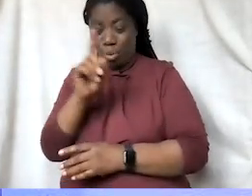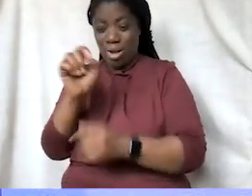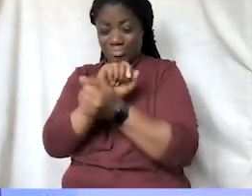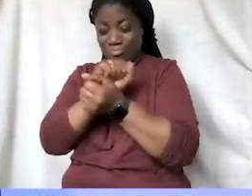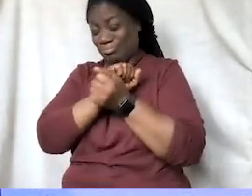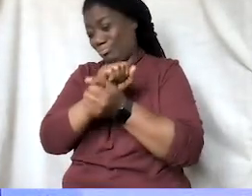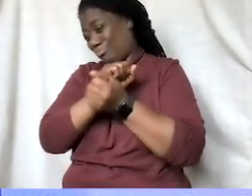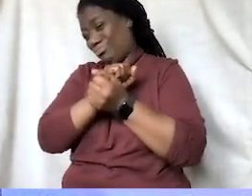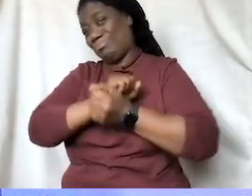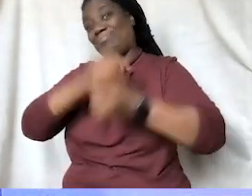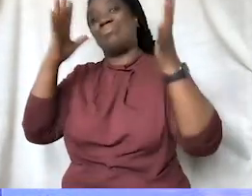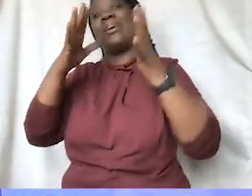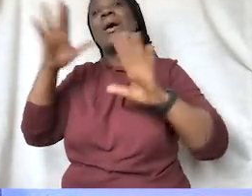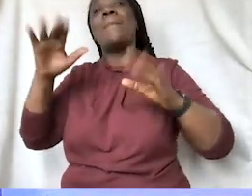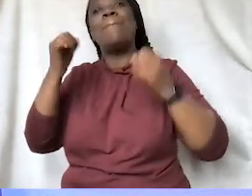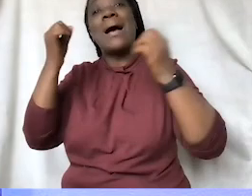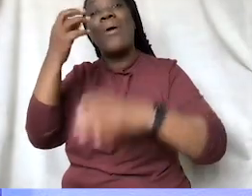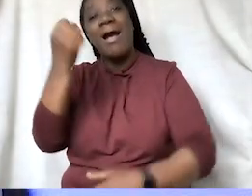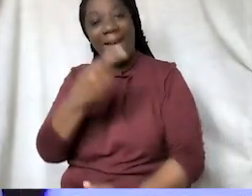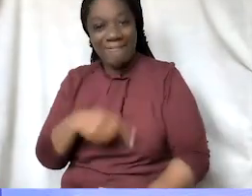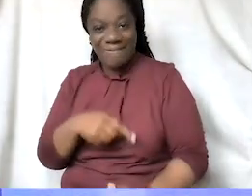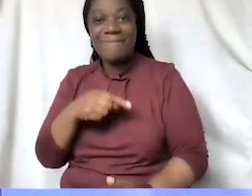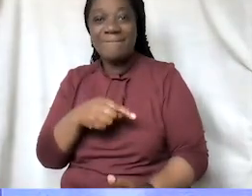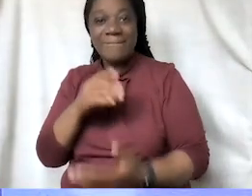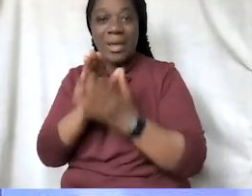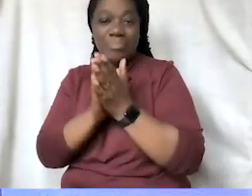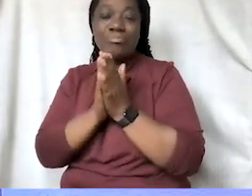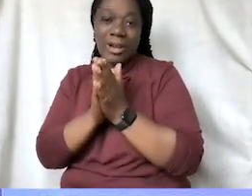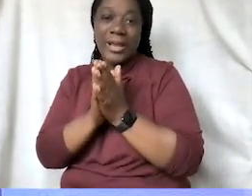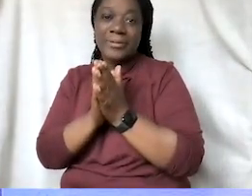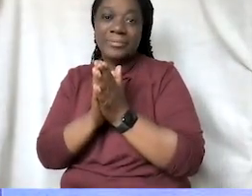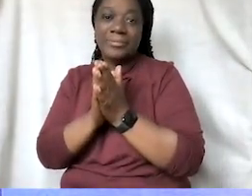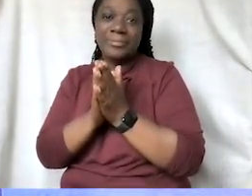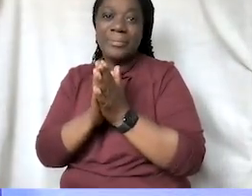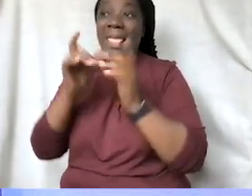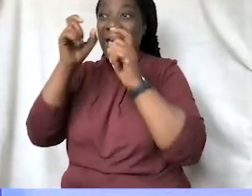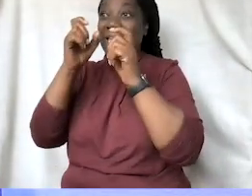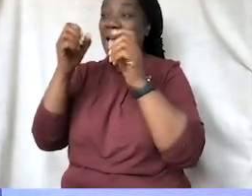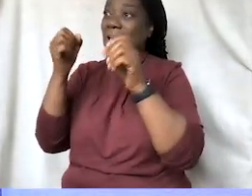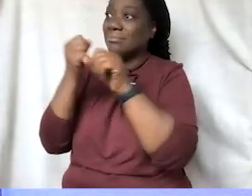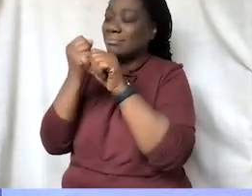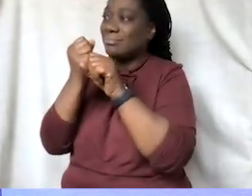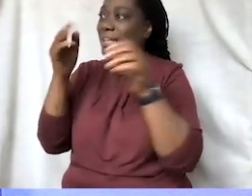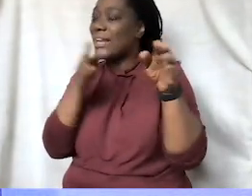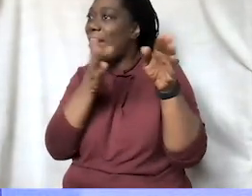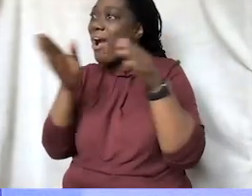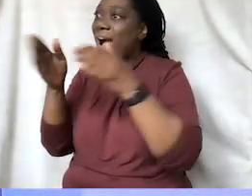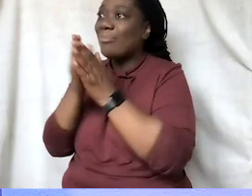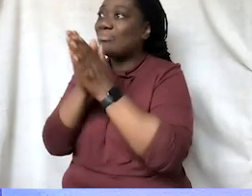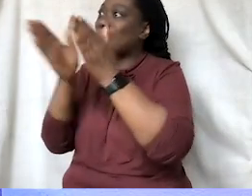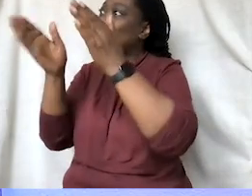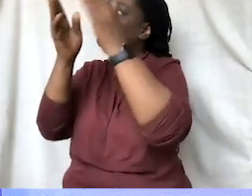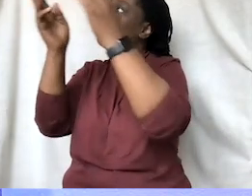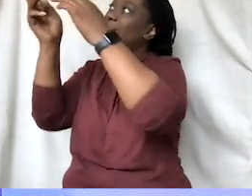can shake the kingdom of darkness and create a highway for God's people to walk.